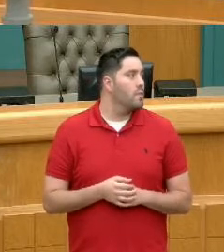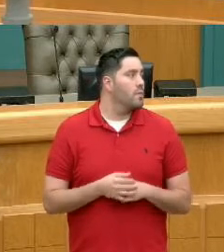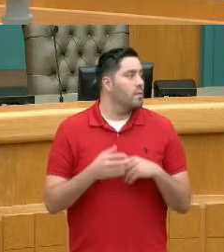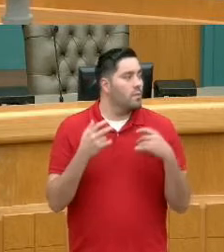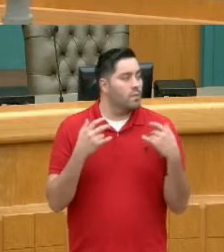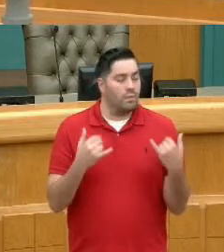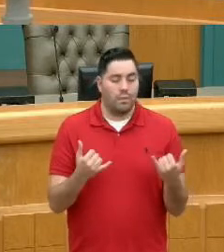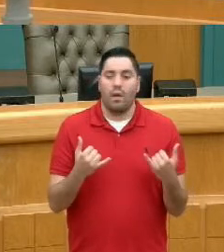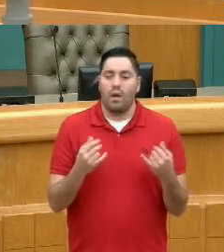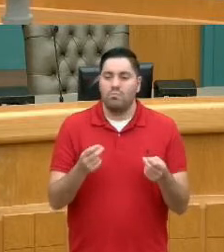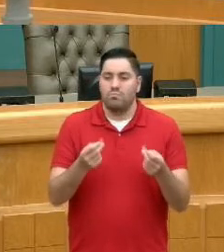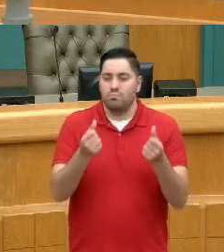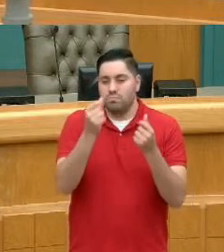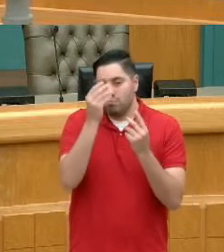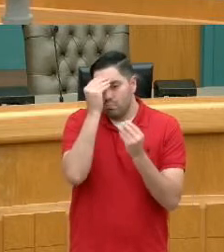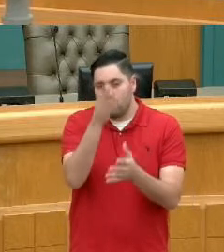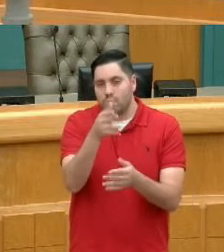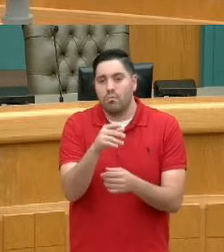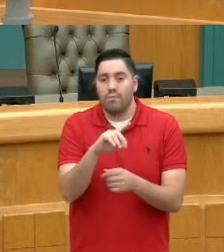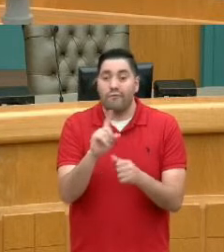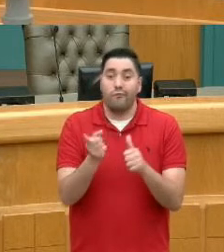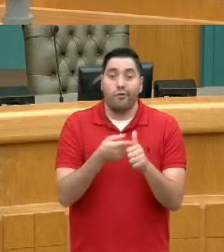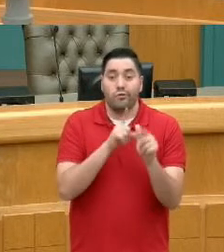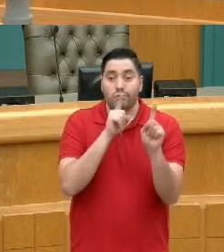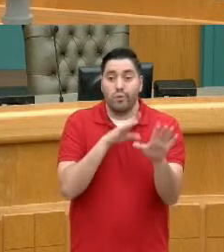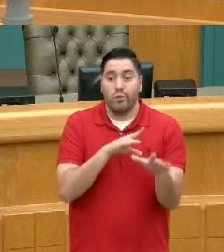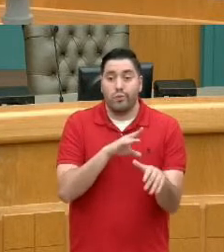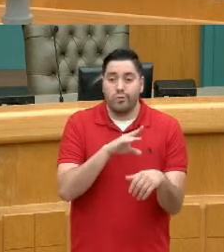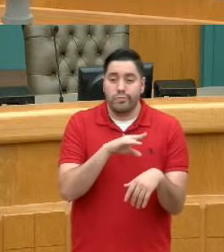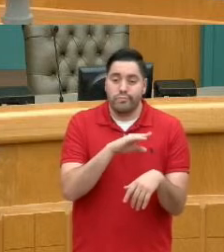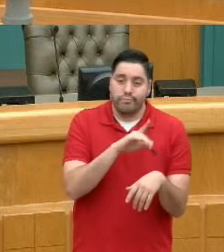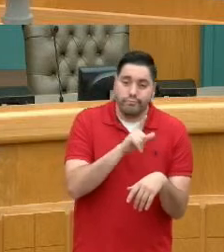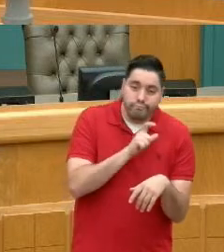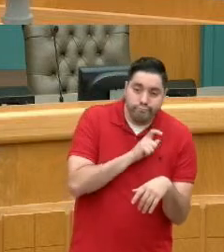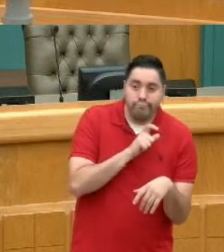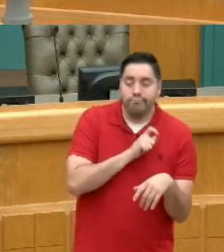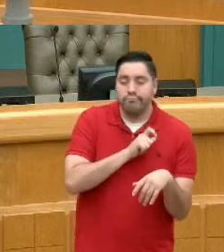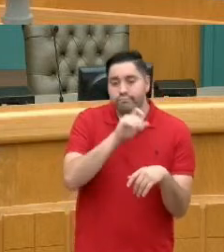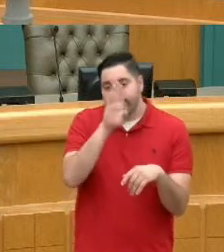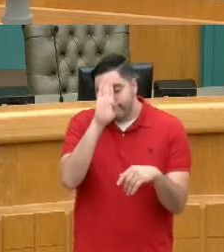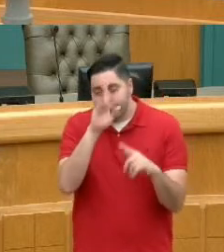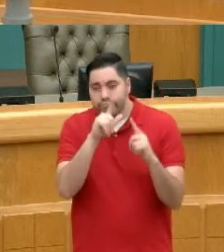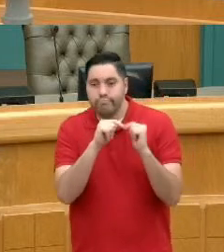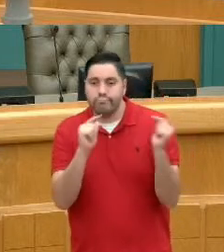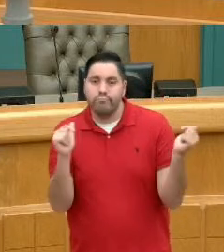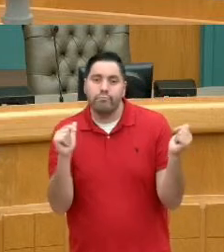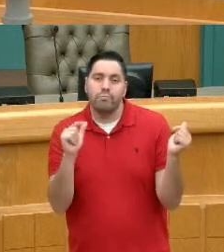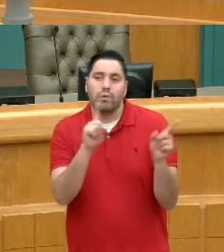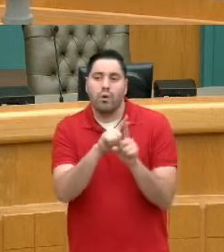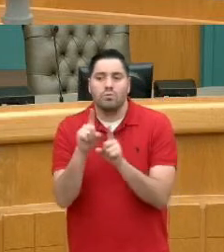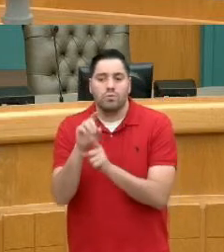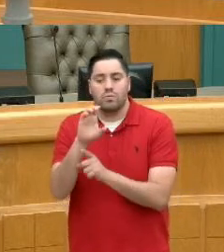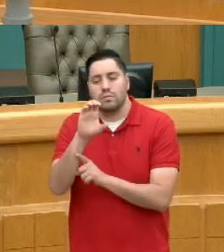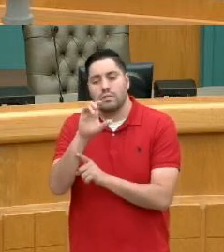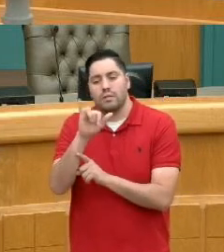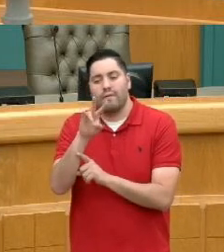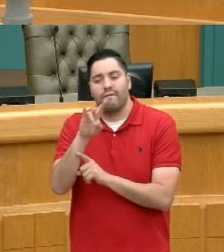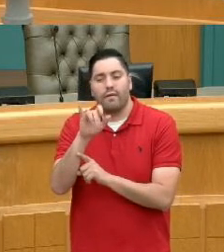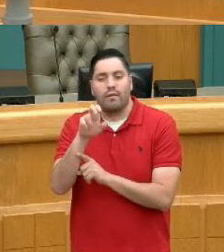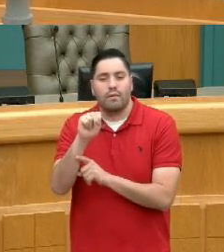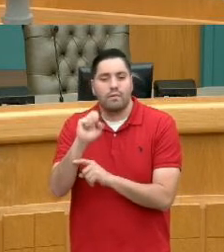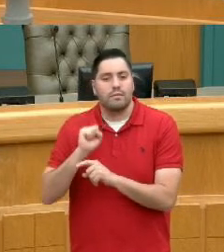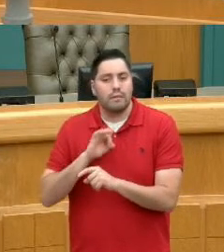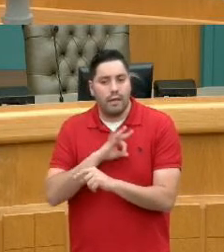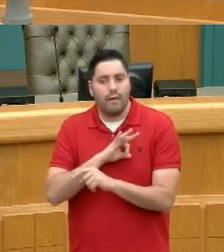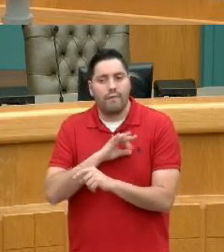update on our first responders, and then we have some civilian staff that manage our detention center, where persons that